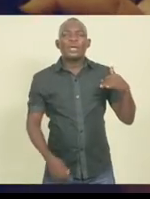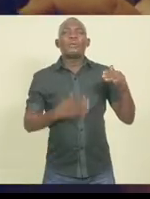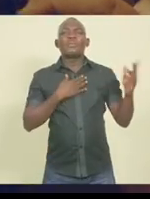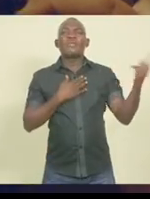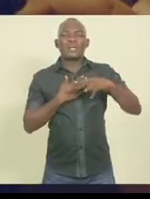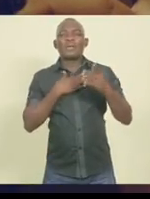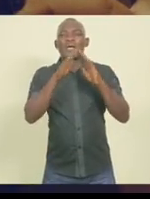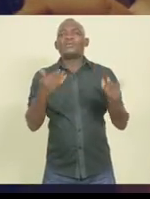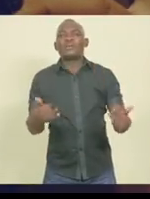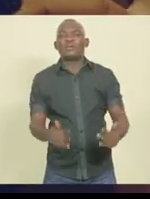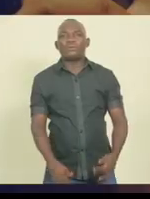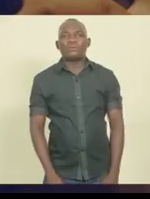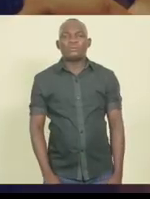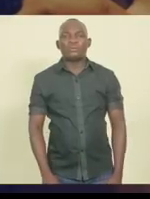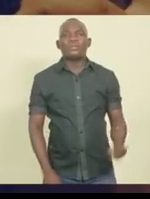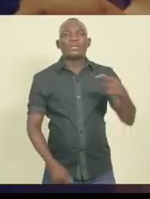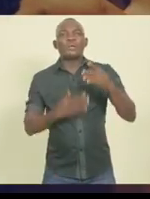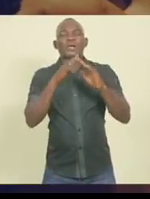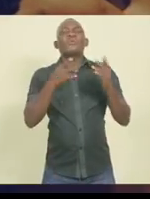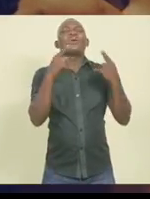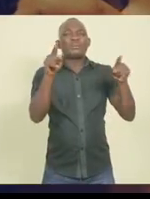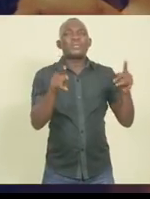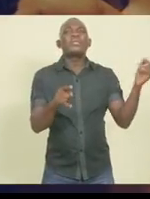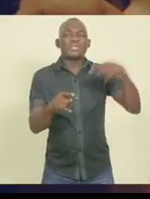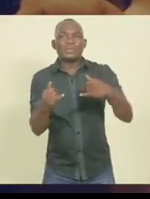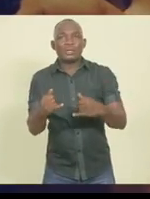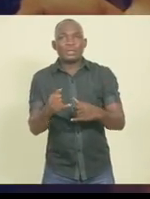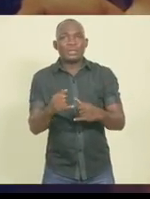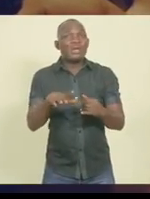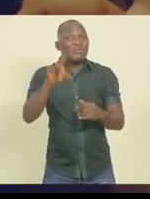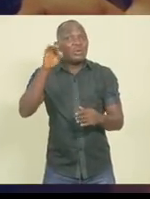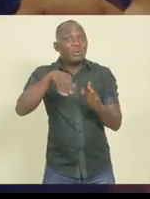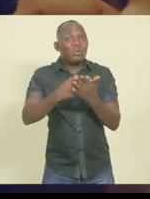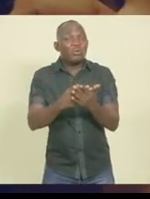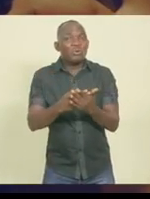Please come to my house. Why, what's happening? Did you find the mole?